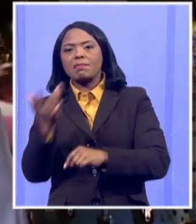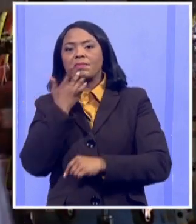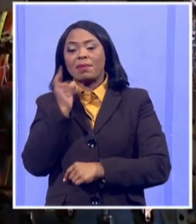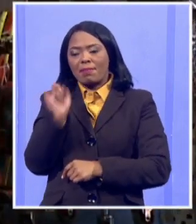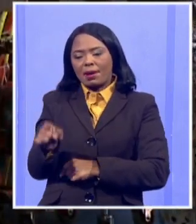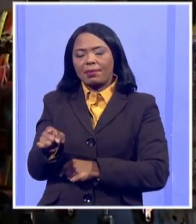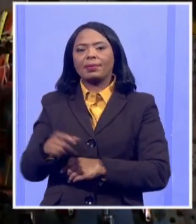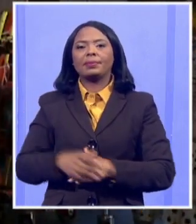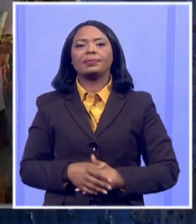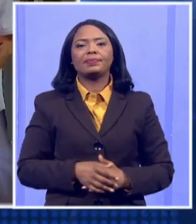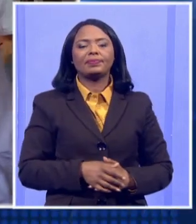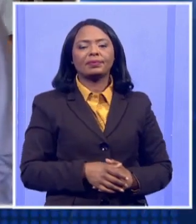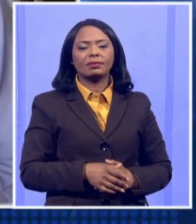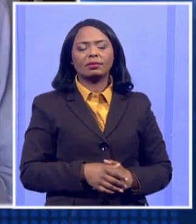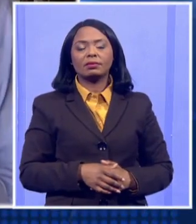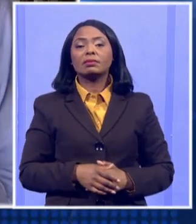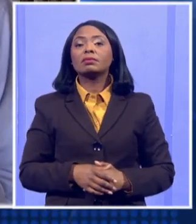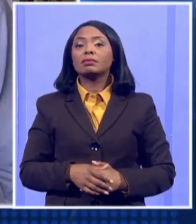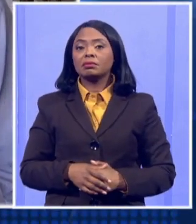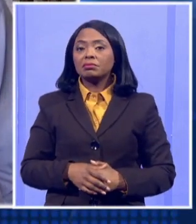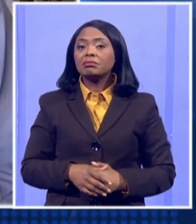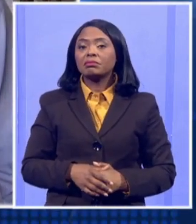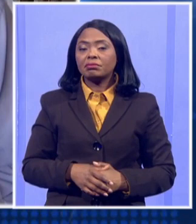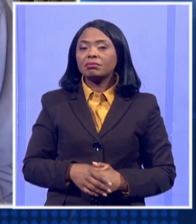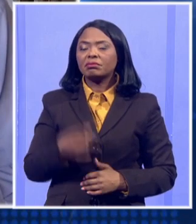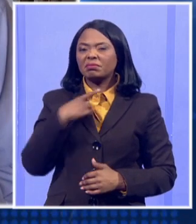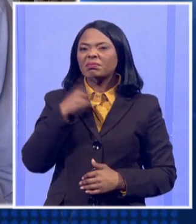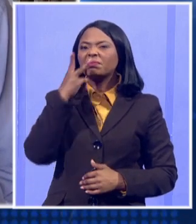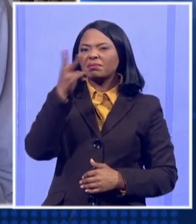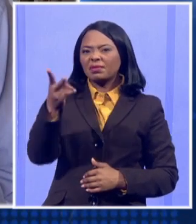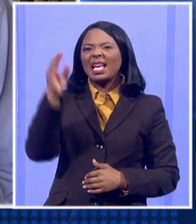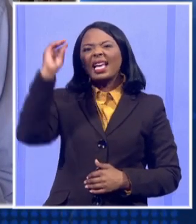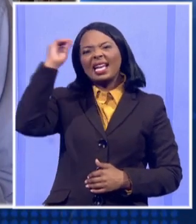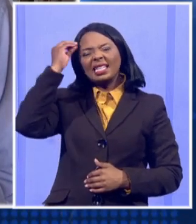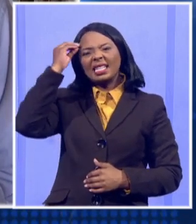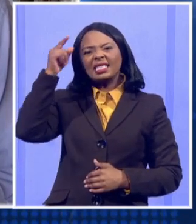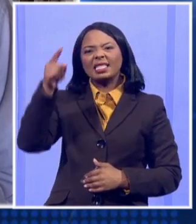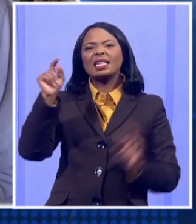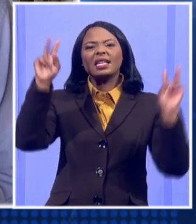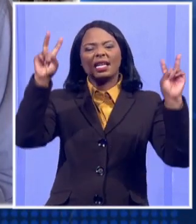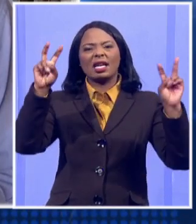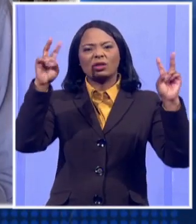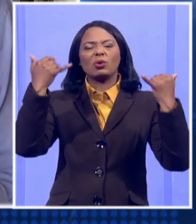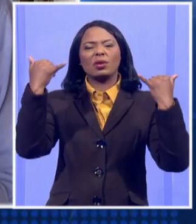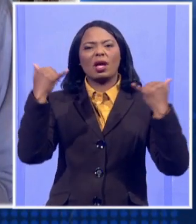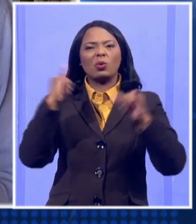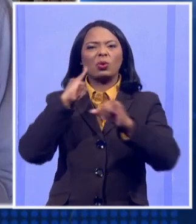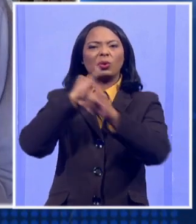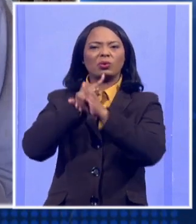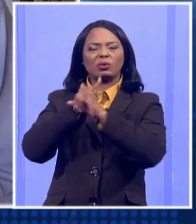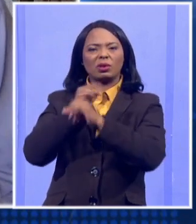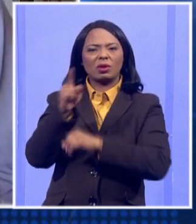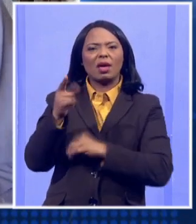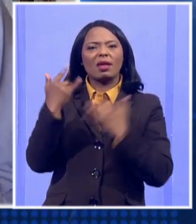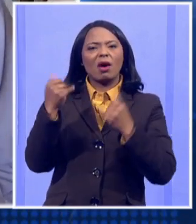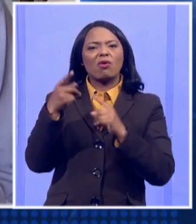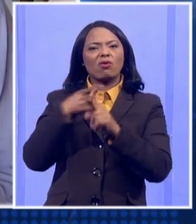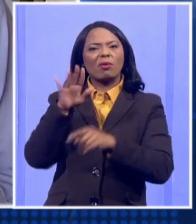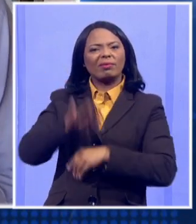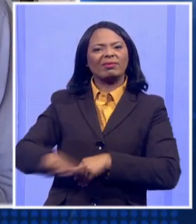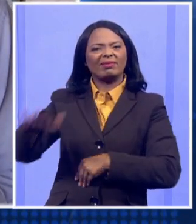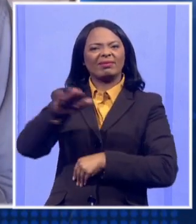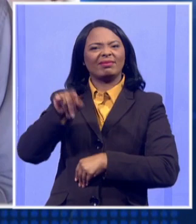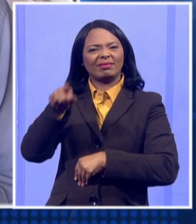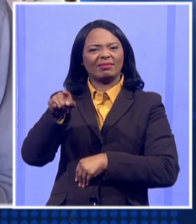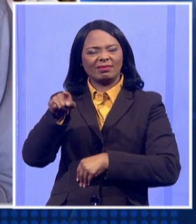Desiree? Ulrich, what I do find interesting, particularly from the institution that you're reporting from,